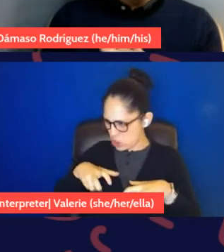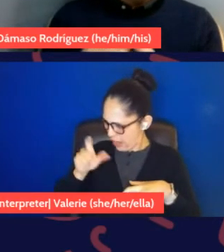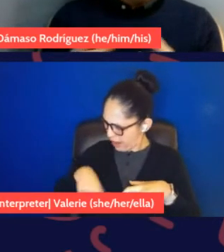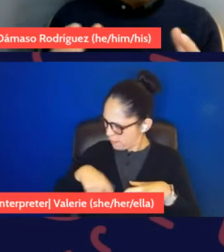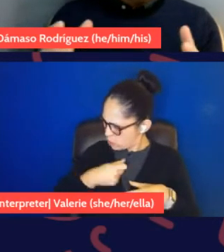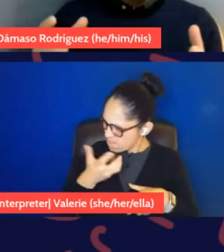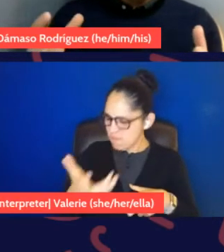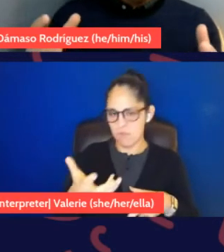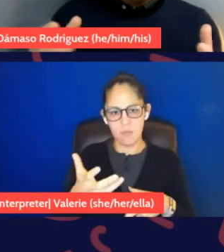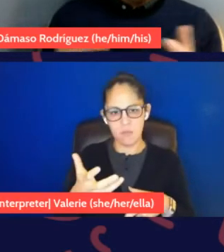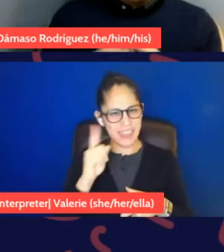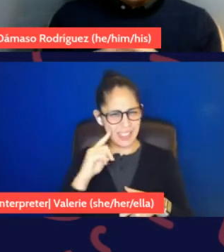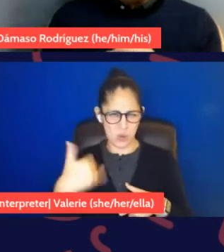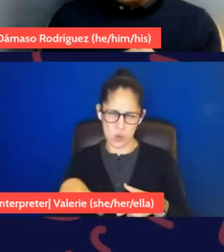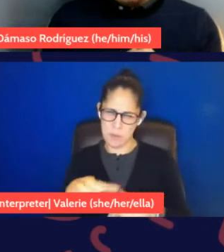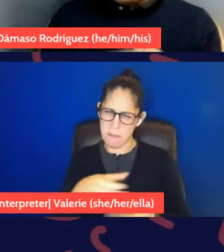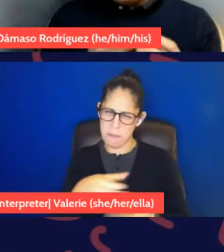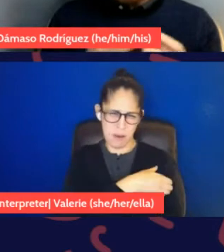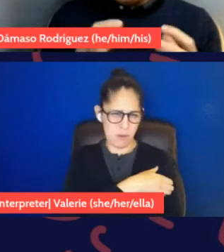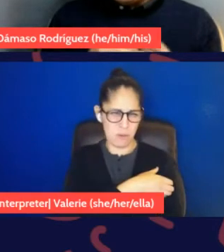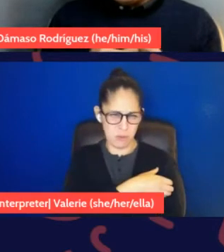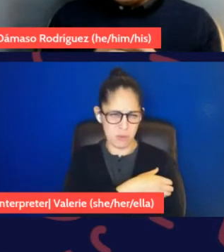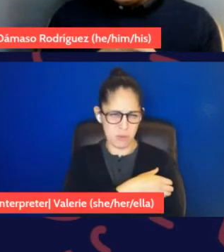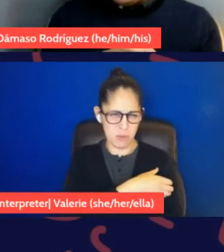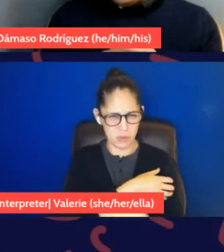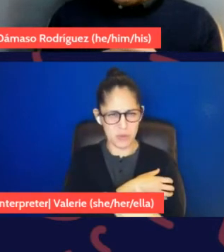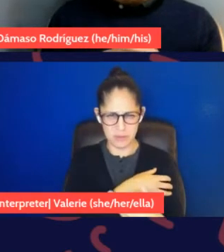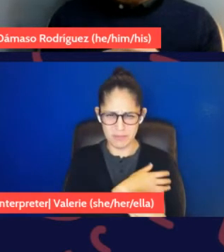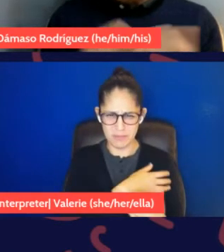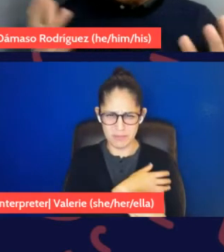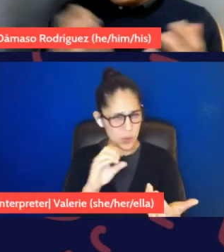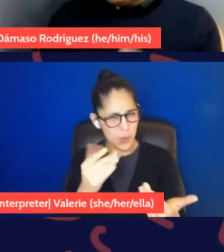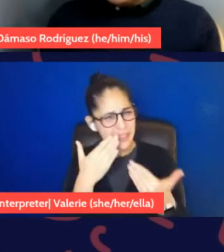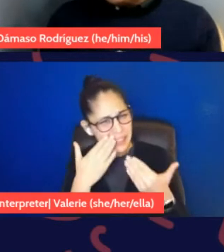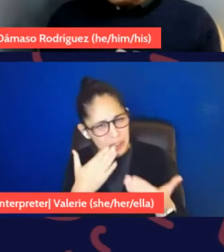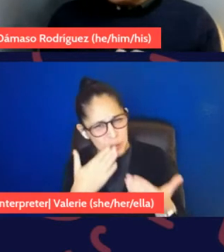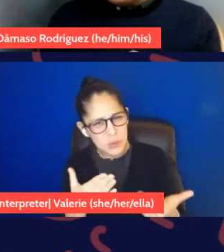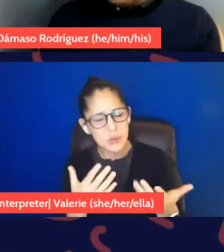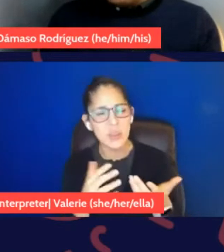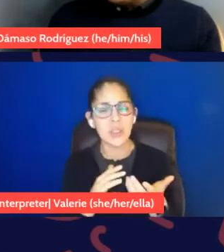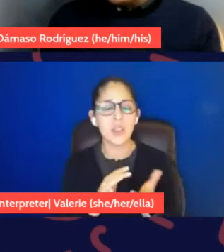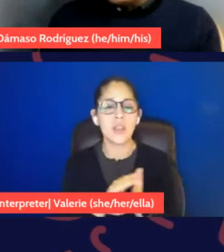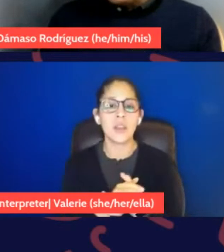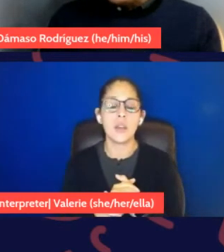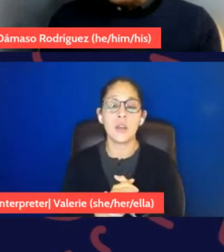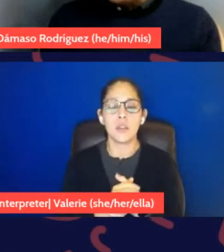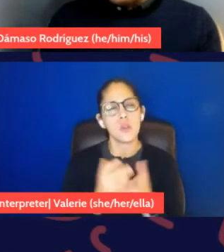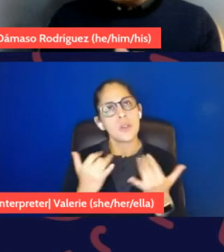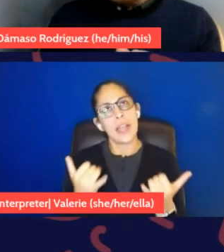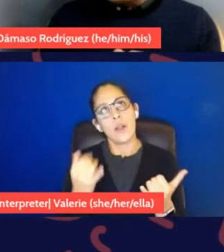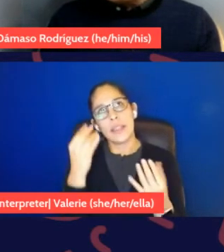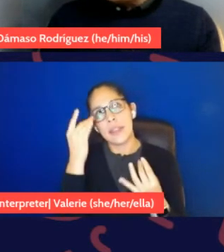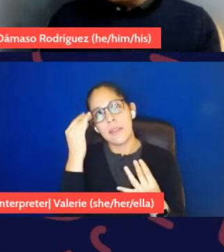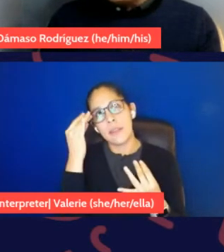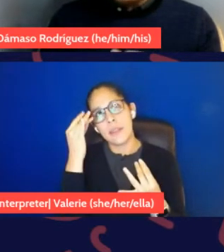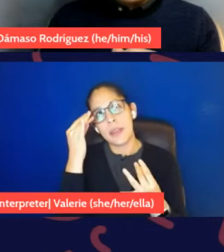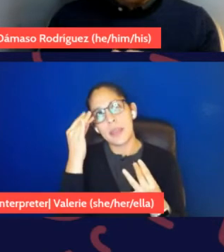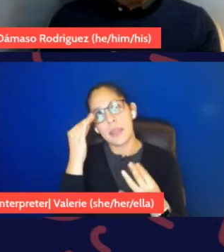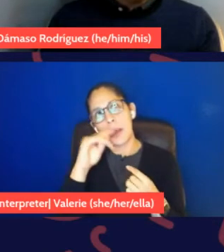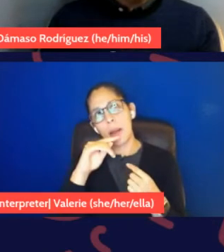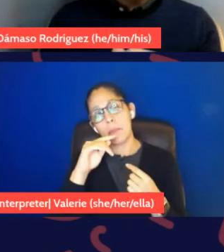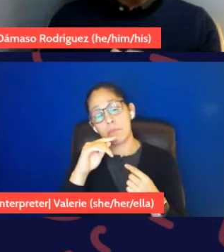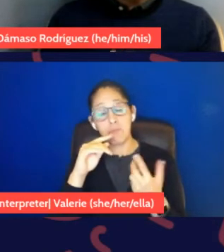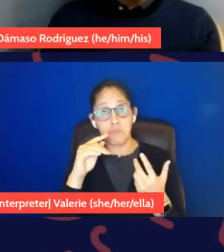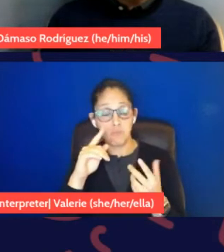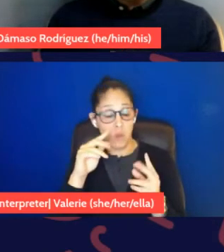Jesus. So thank you. Let's take a look at this, the title of this,